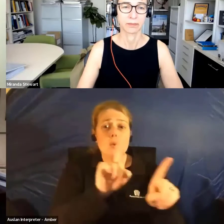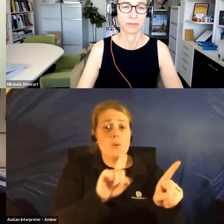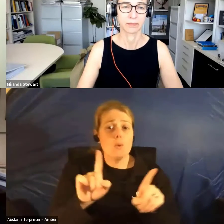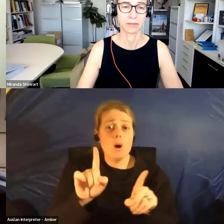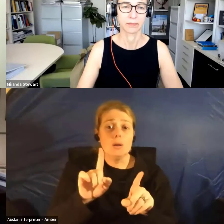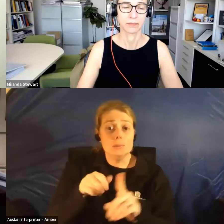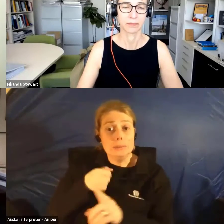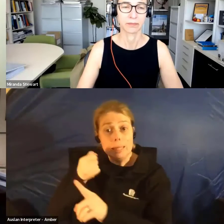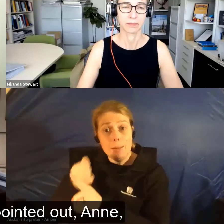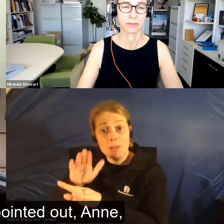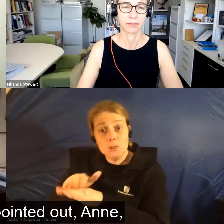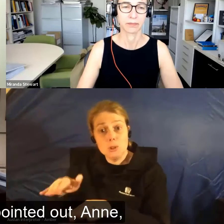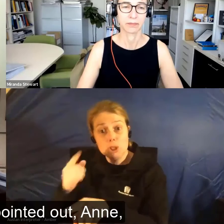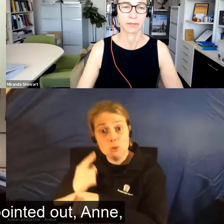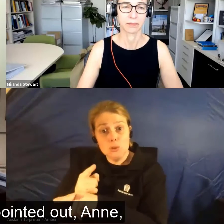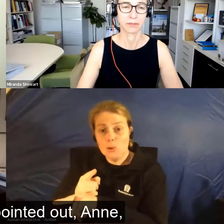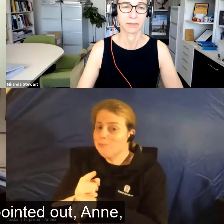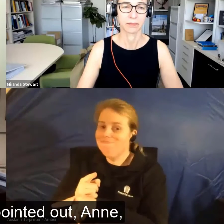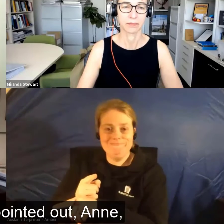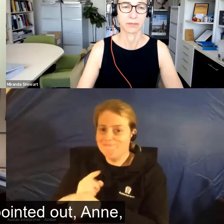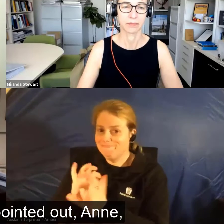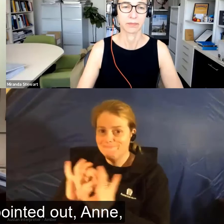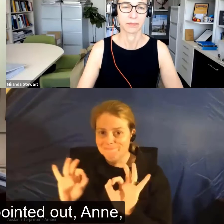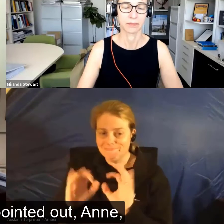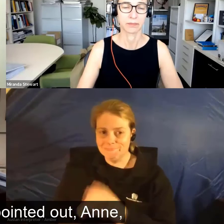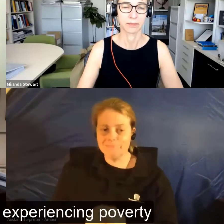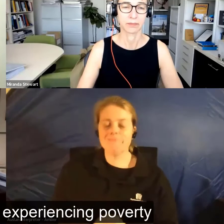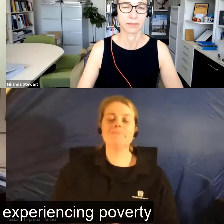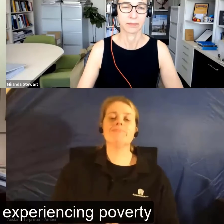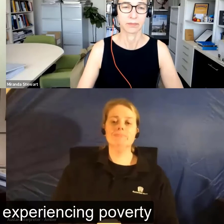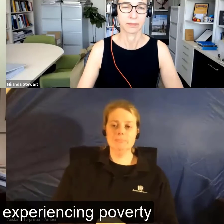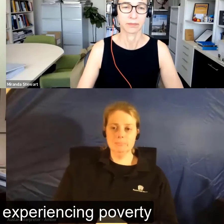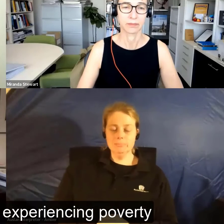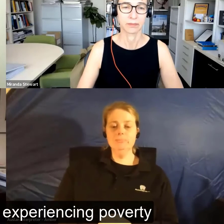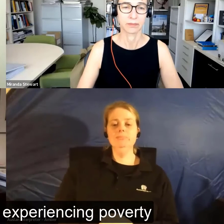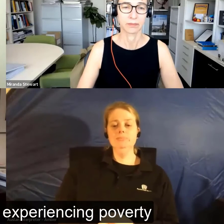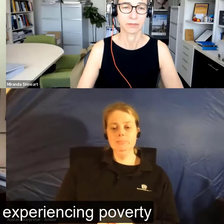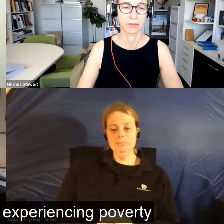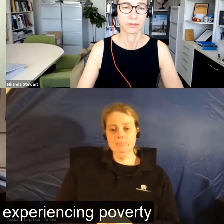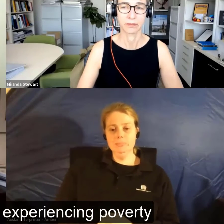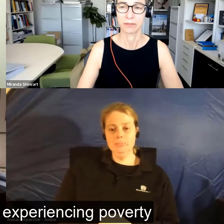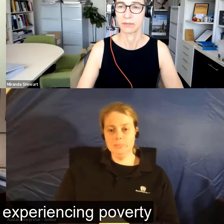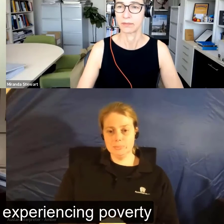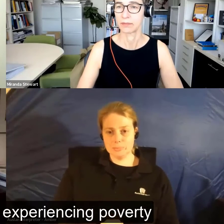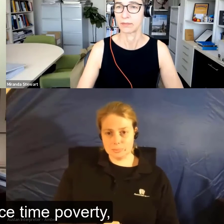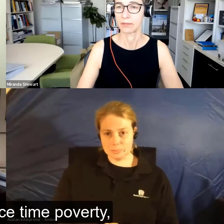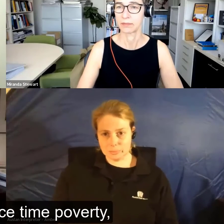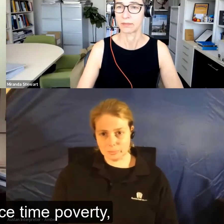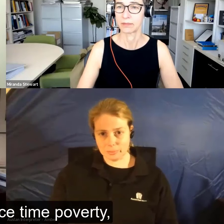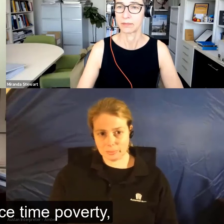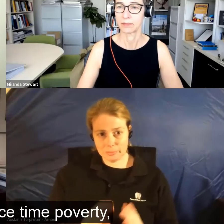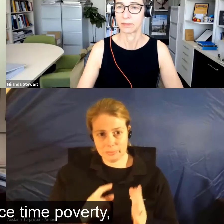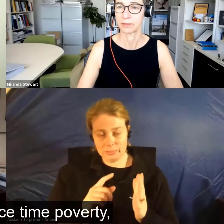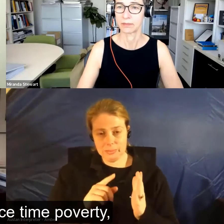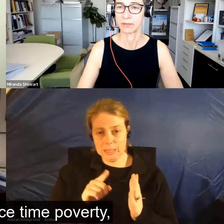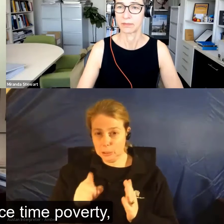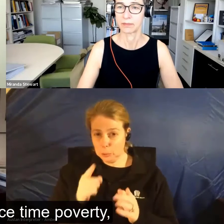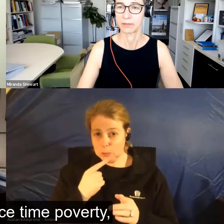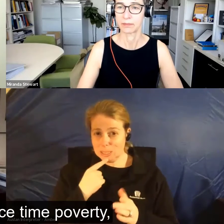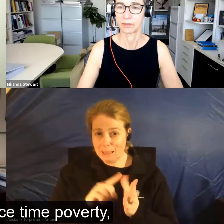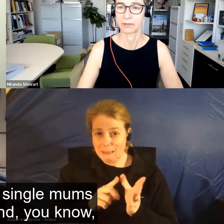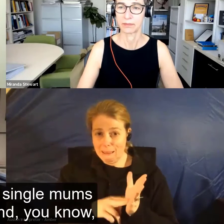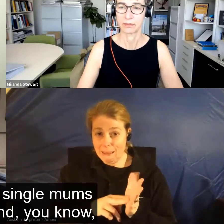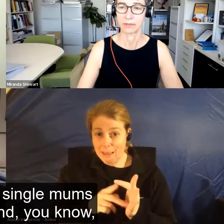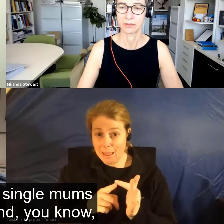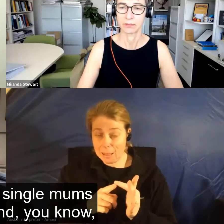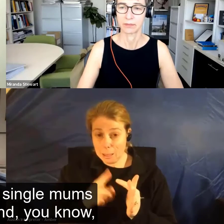children. And what you pointed out, Anne, is that often people experiencing poverty also experience time